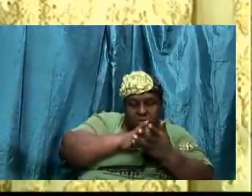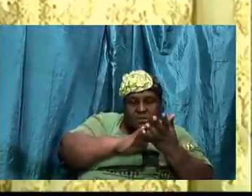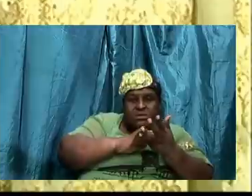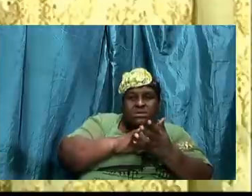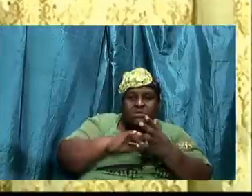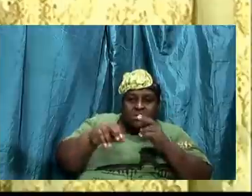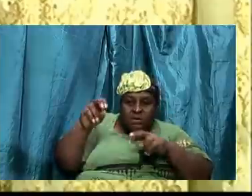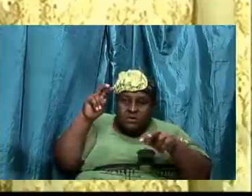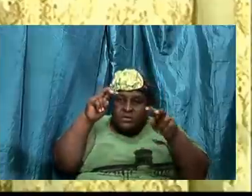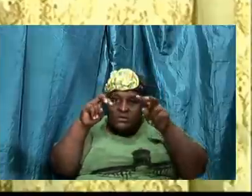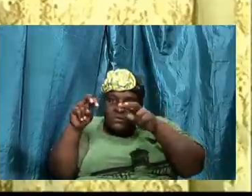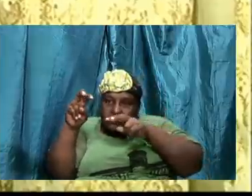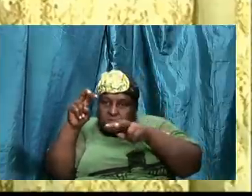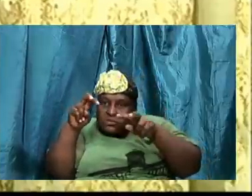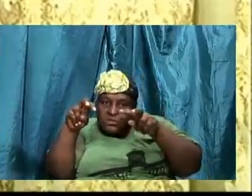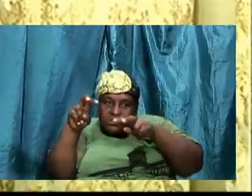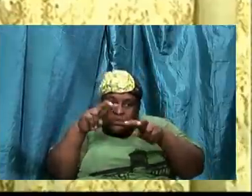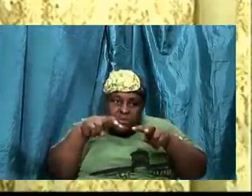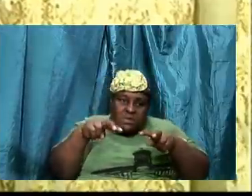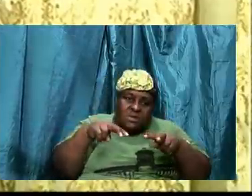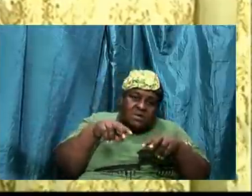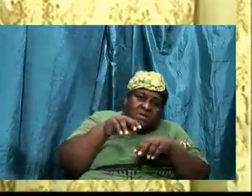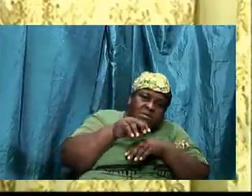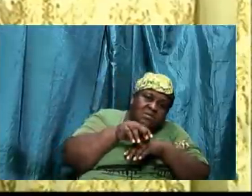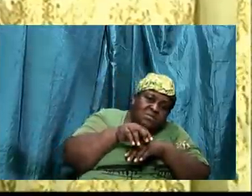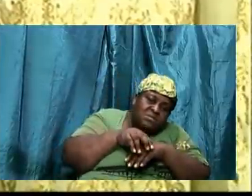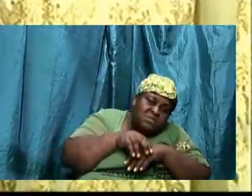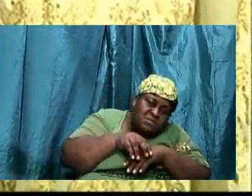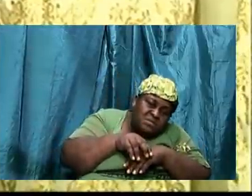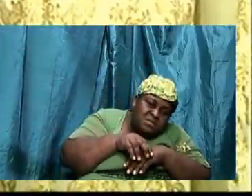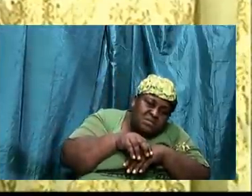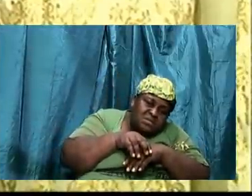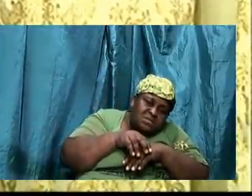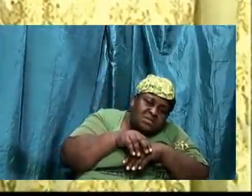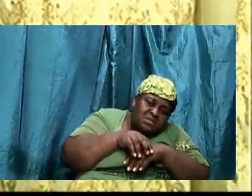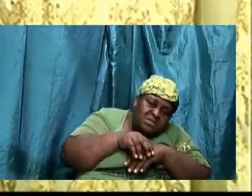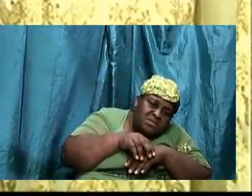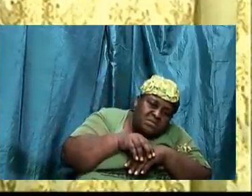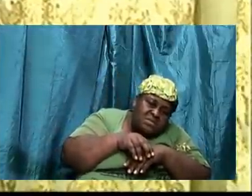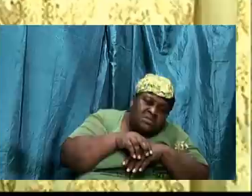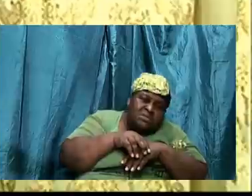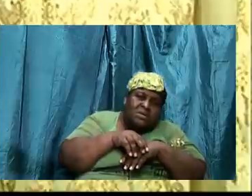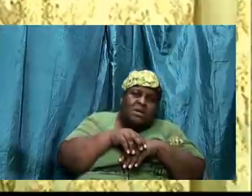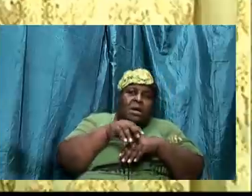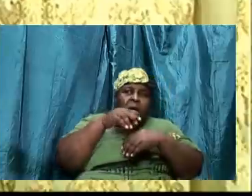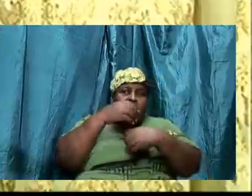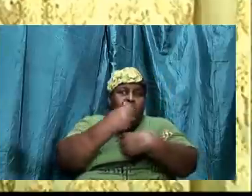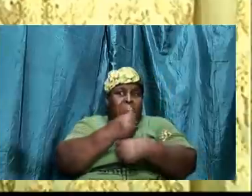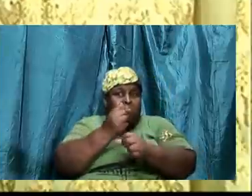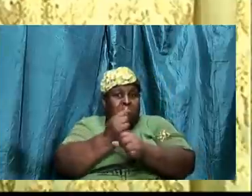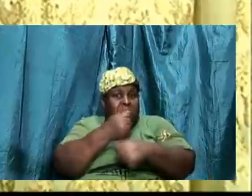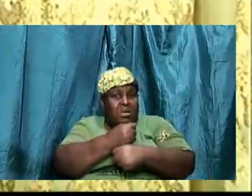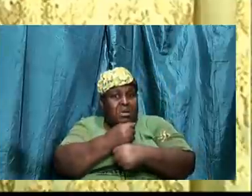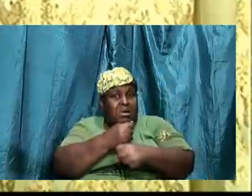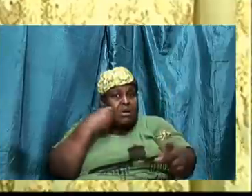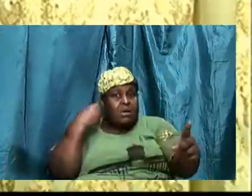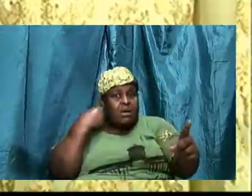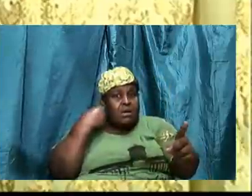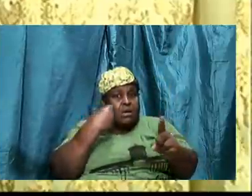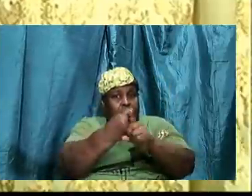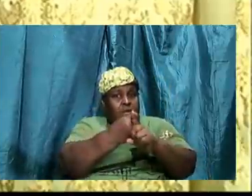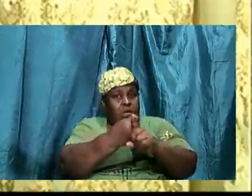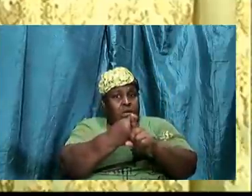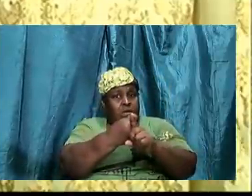They seek out the lame. And when they make their attack,